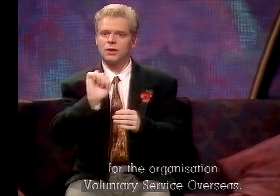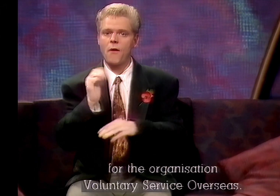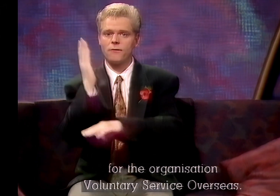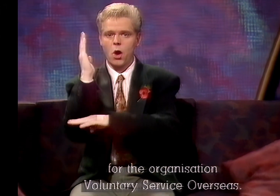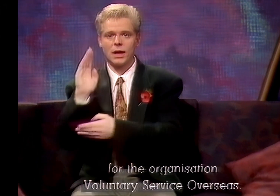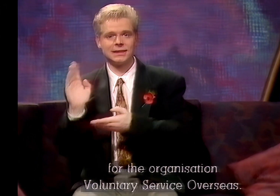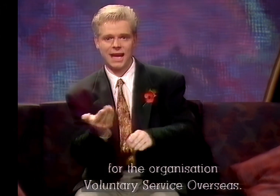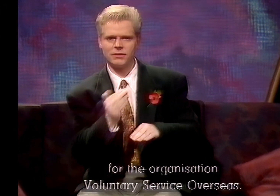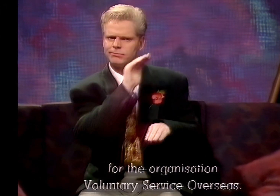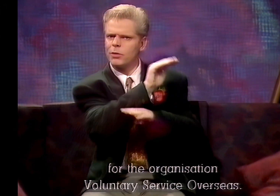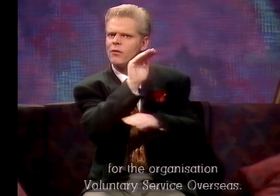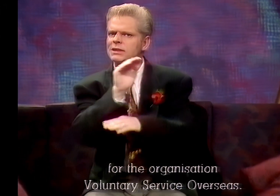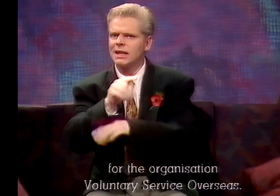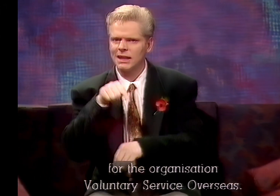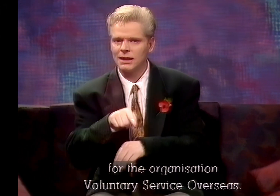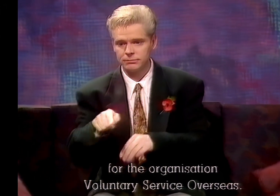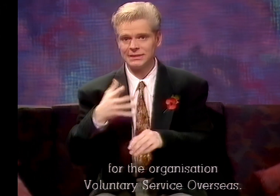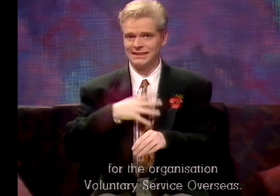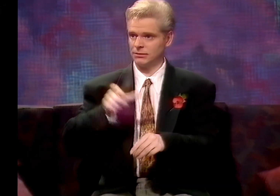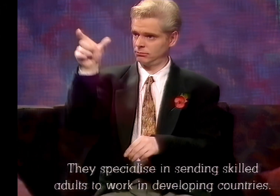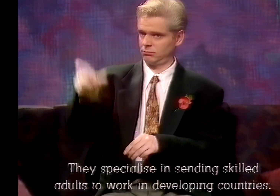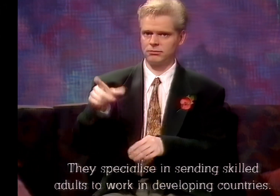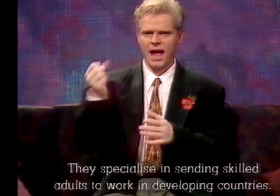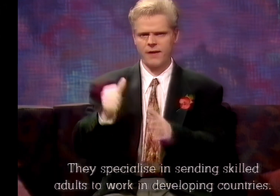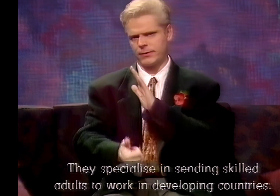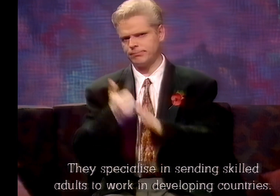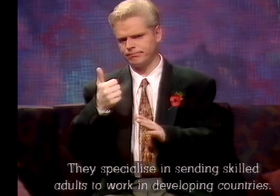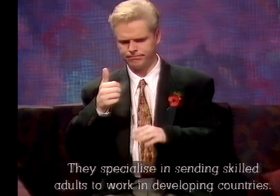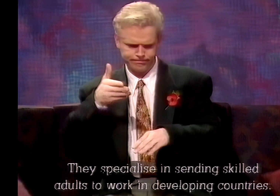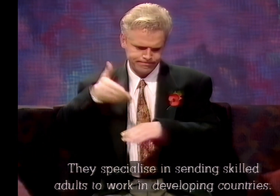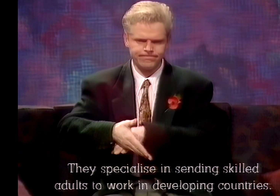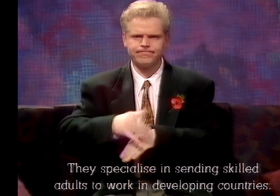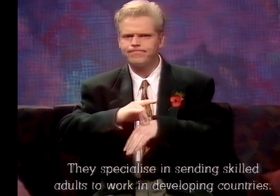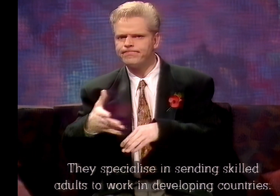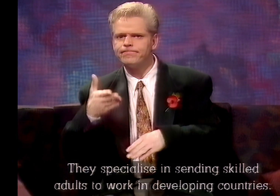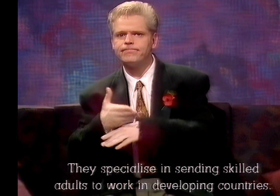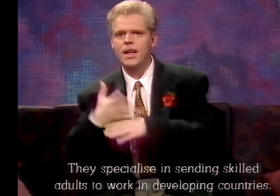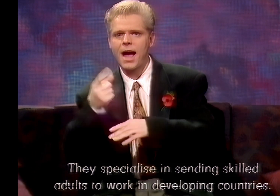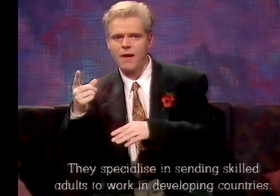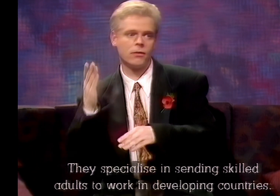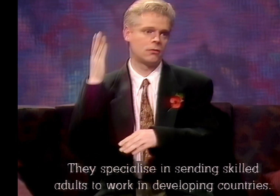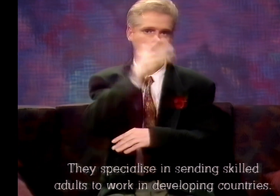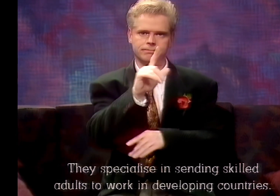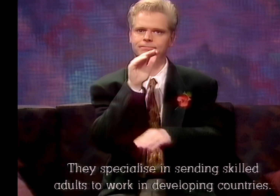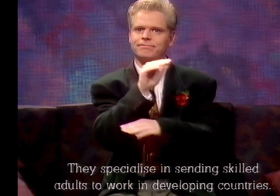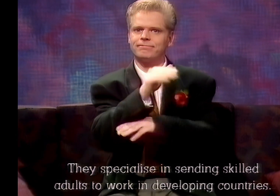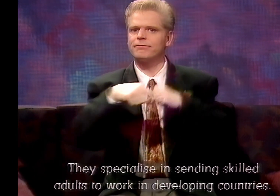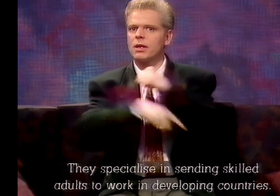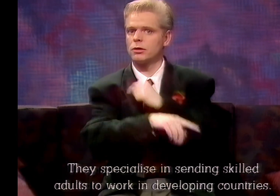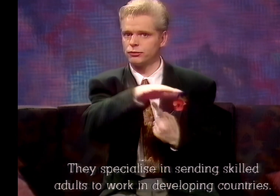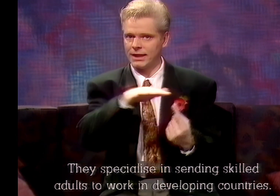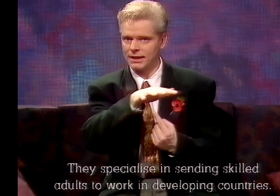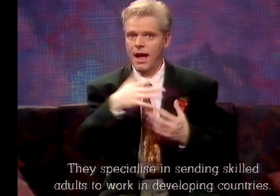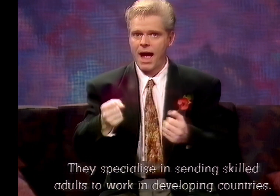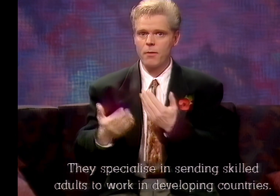the organization Voluntary Service Overseas. They specialize in sending skilled adults to work in developing countries.